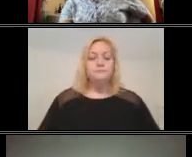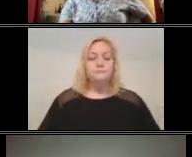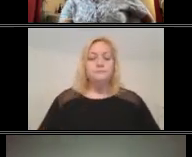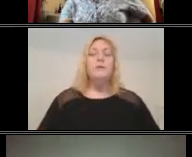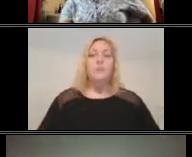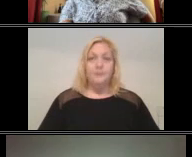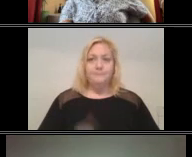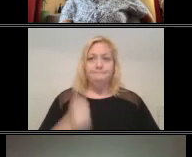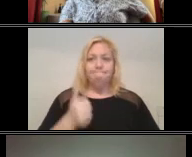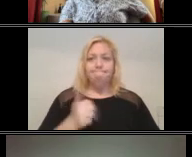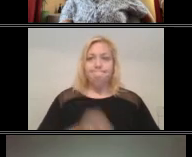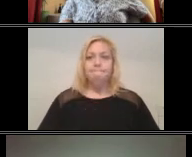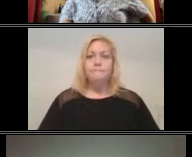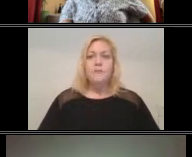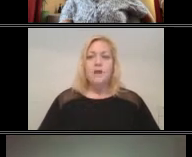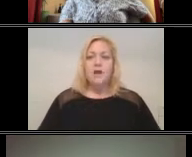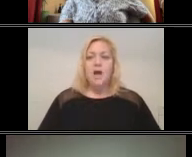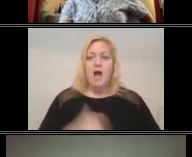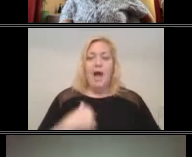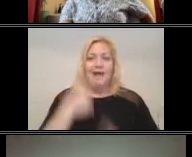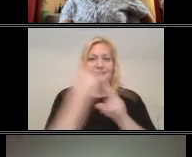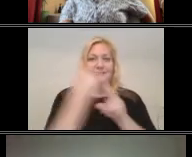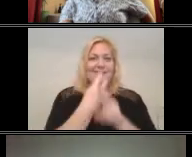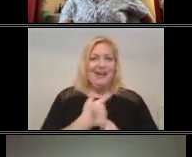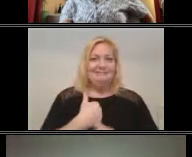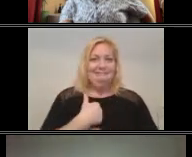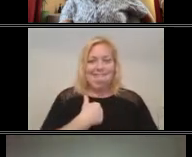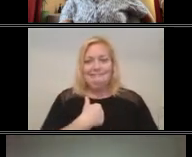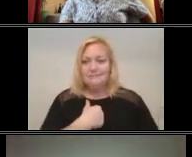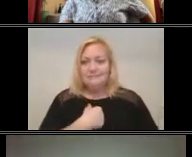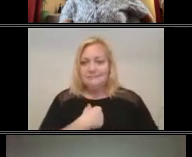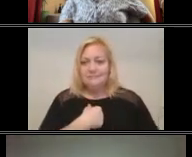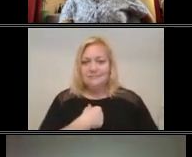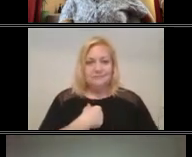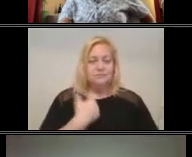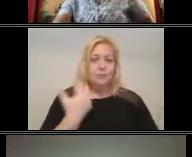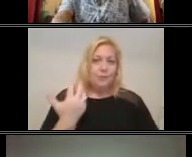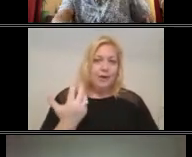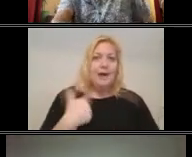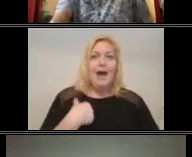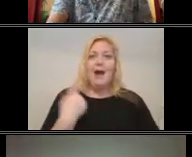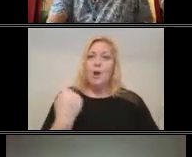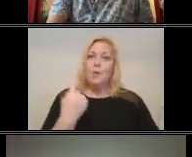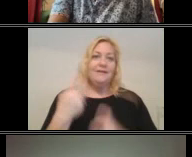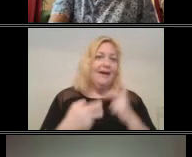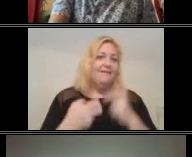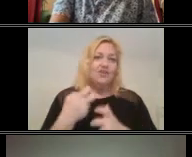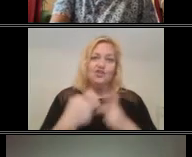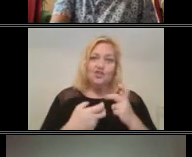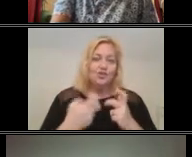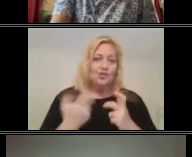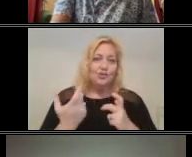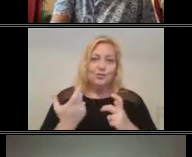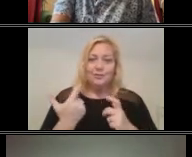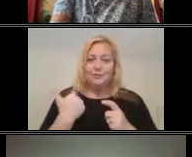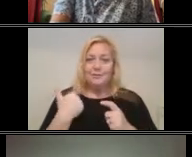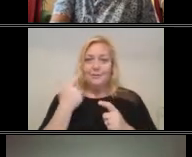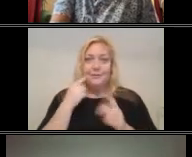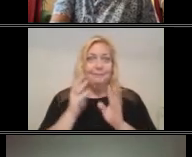Okay, great. I just figured out because well, I always have issues with unmuting myself, apparently.